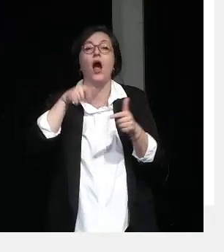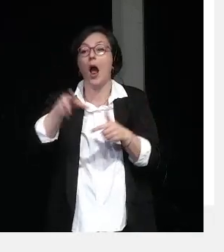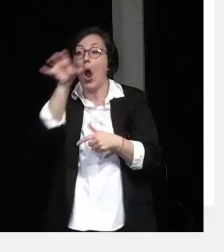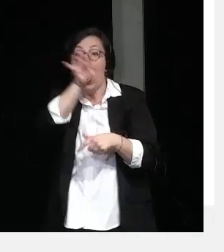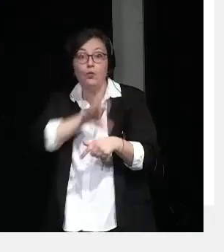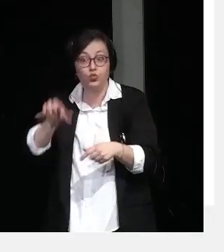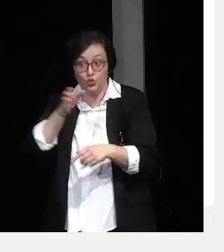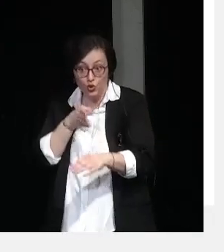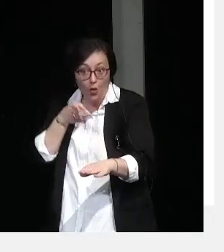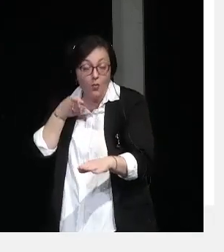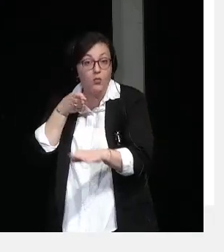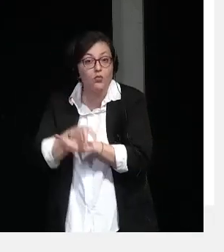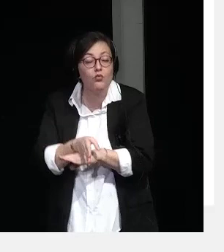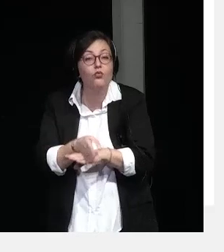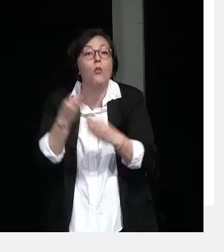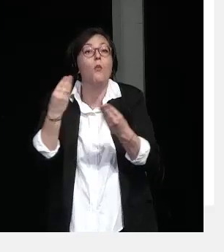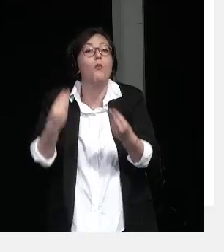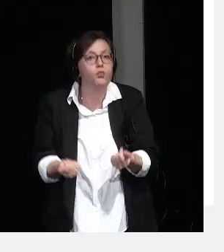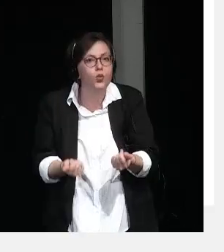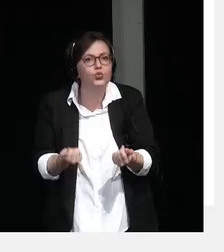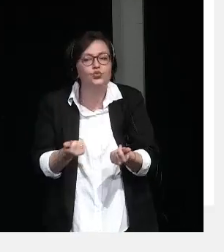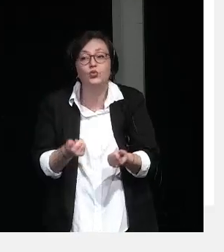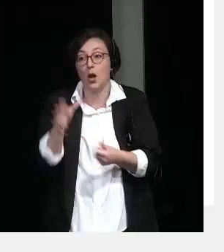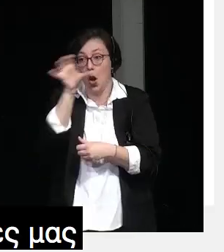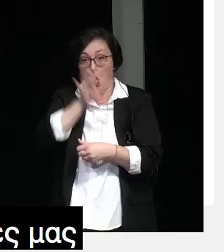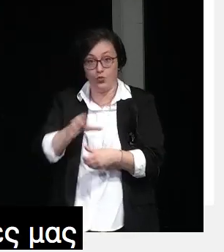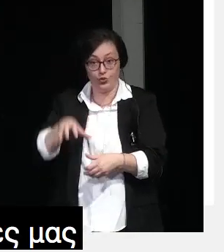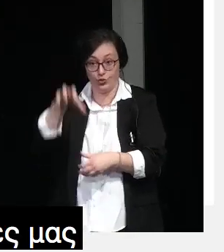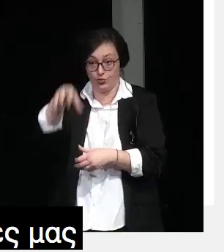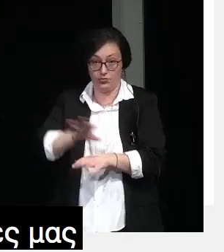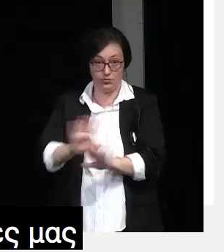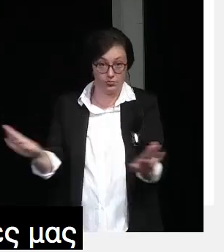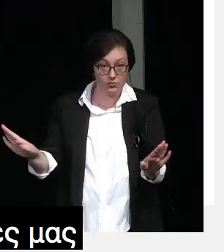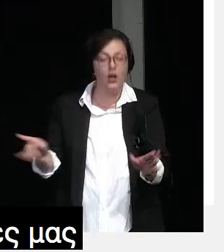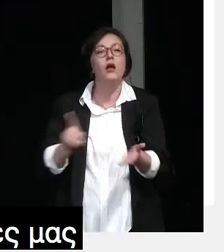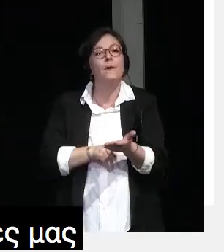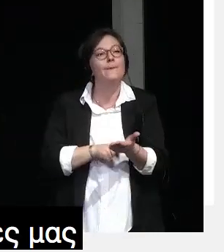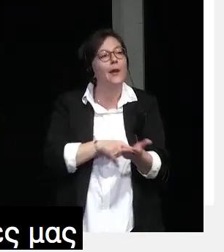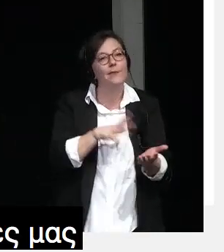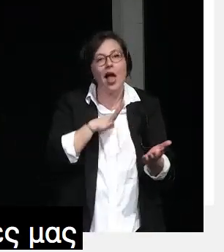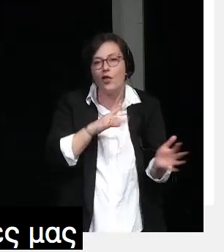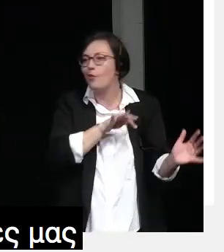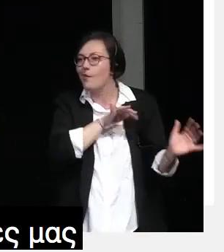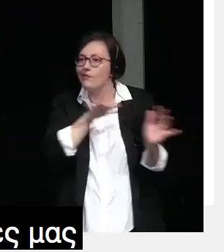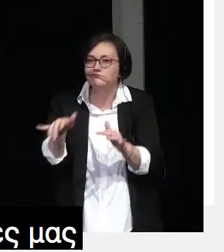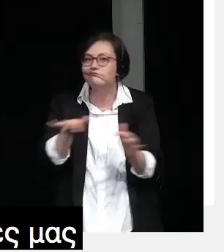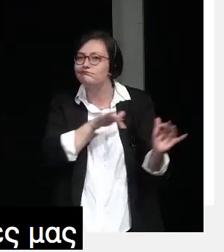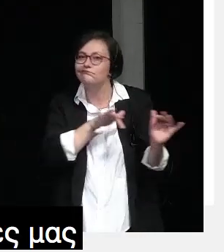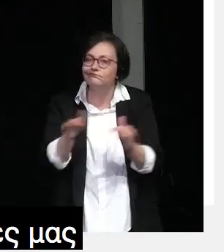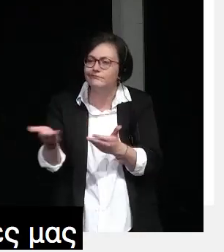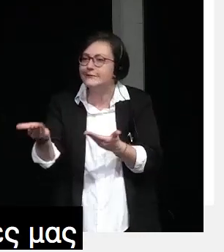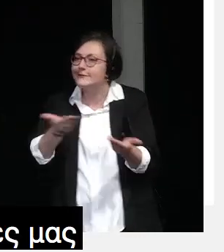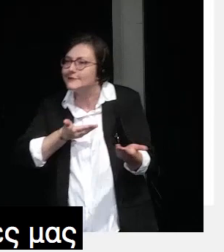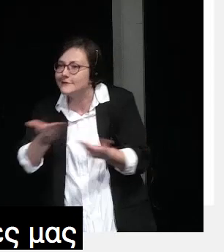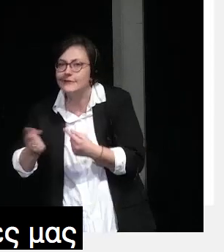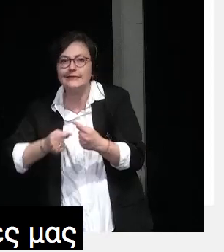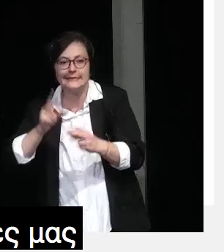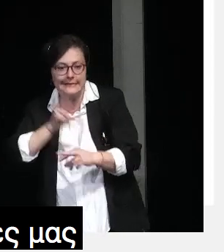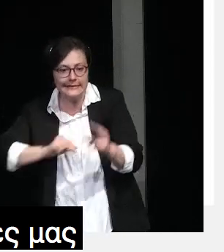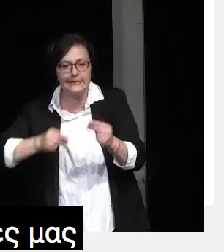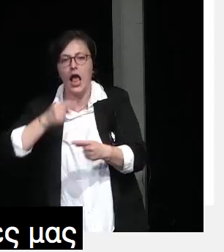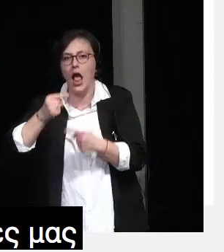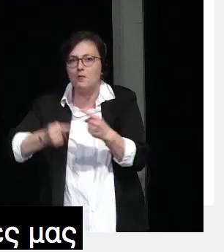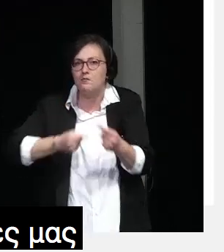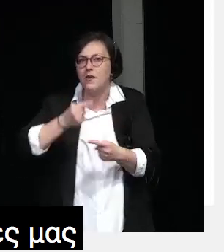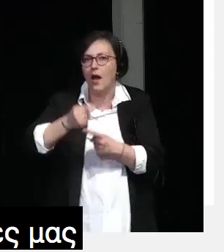to have visitors to come and share the experience with you. Hopefully, we will be able to have some insight, interesting insight, from our